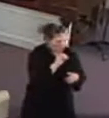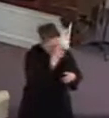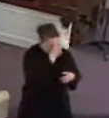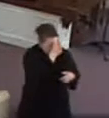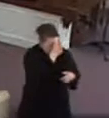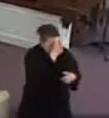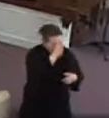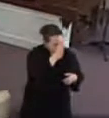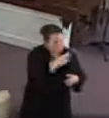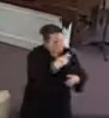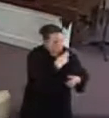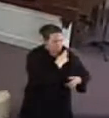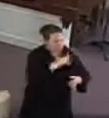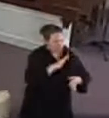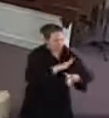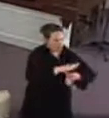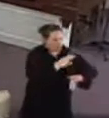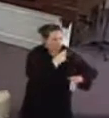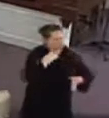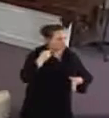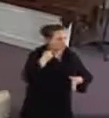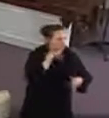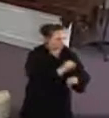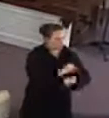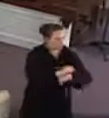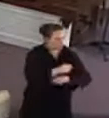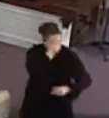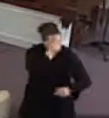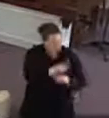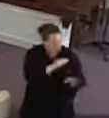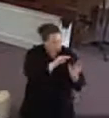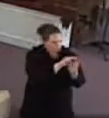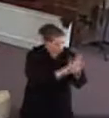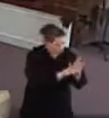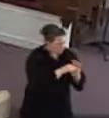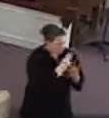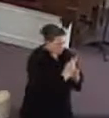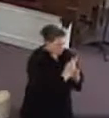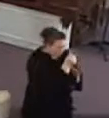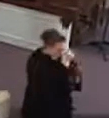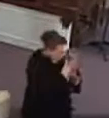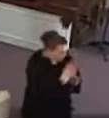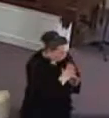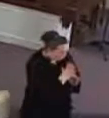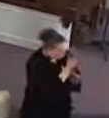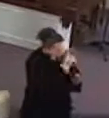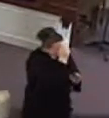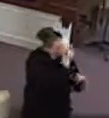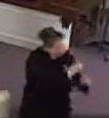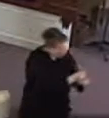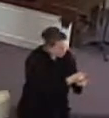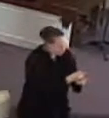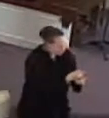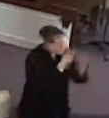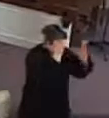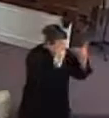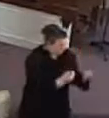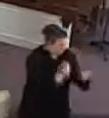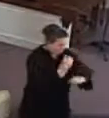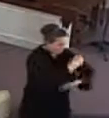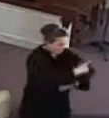working, amen, with his brother Moses. These two brothers, they decided one day that they were going